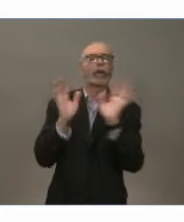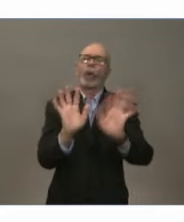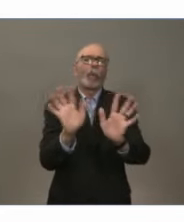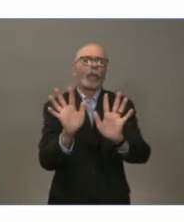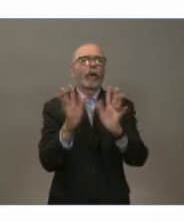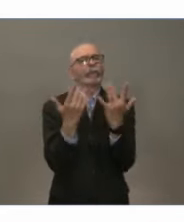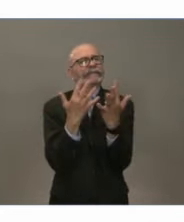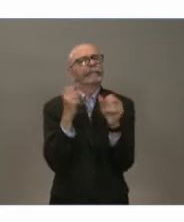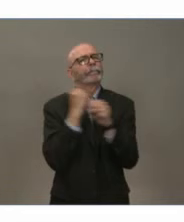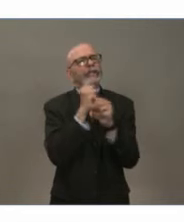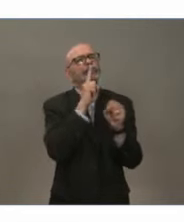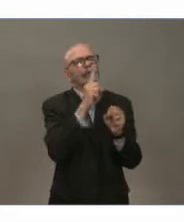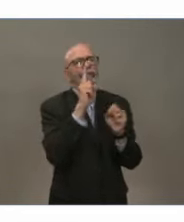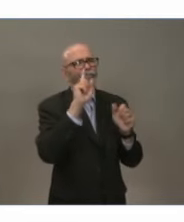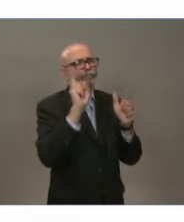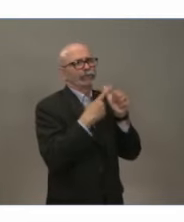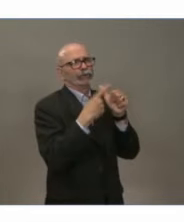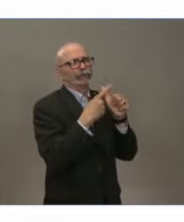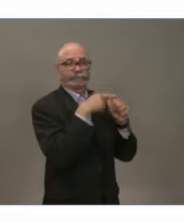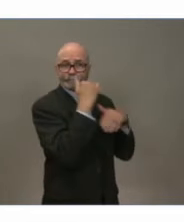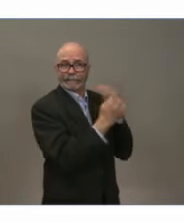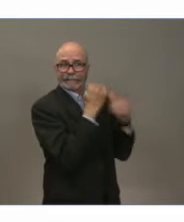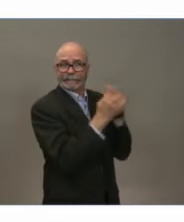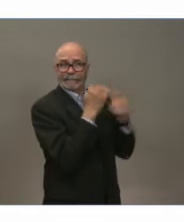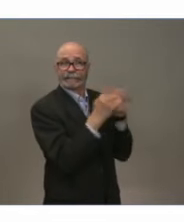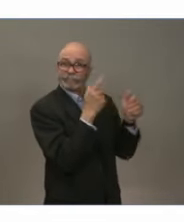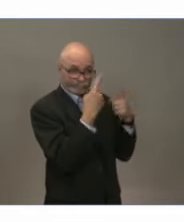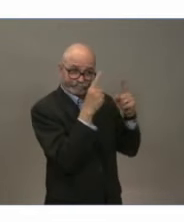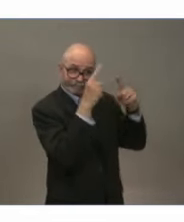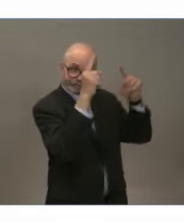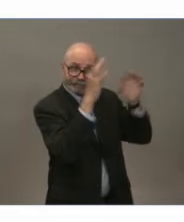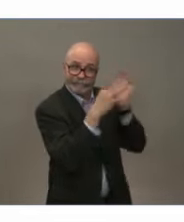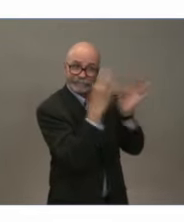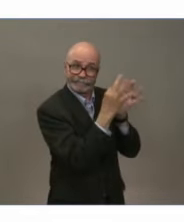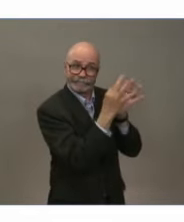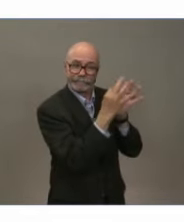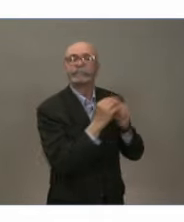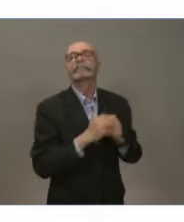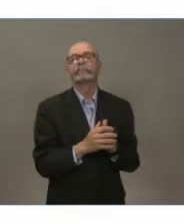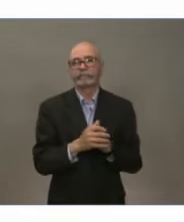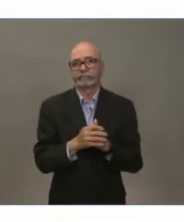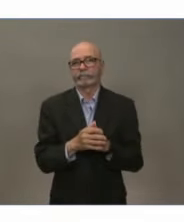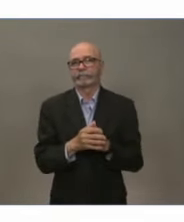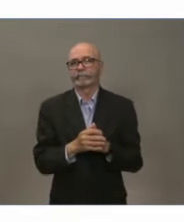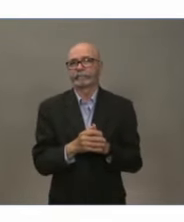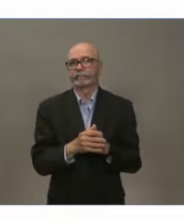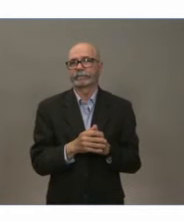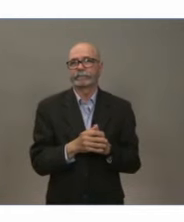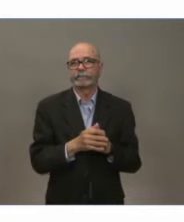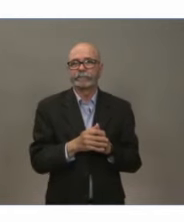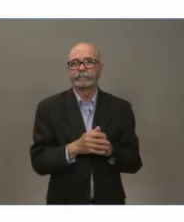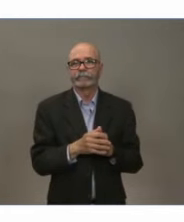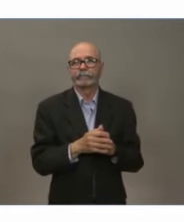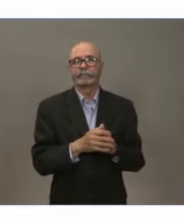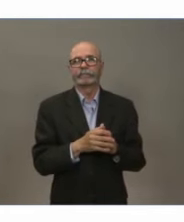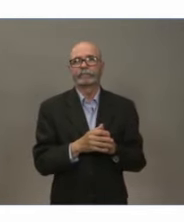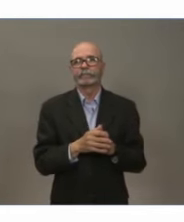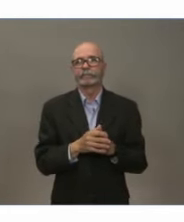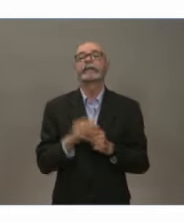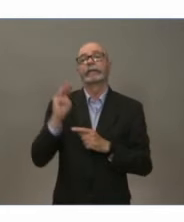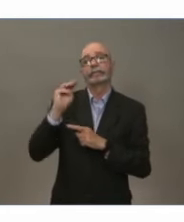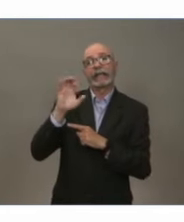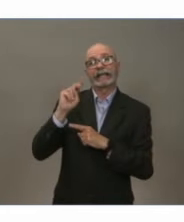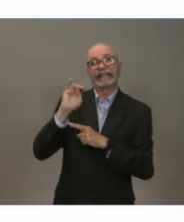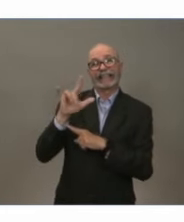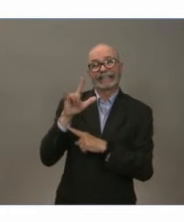begin soon here in Nova Scotia as part of a national effort. Premier. In a moment, Dr. Strang will go through our modeling,